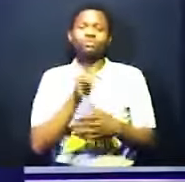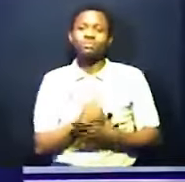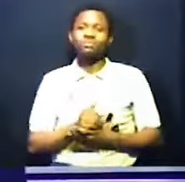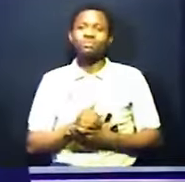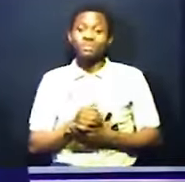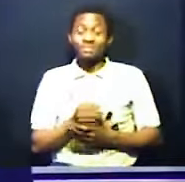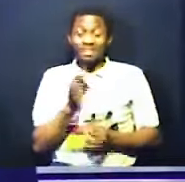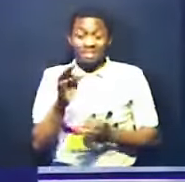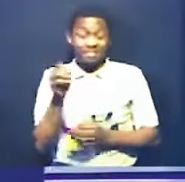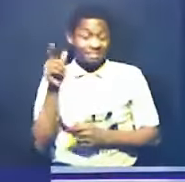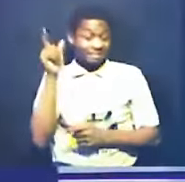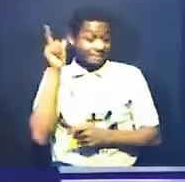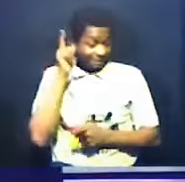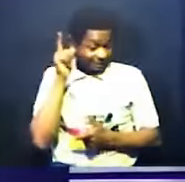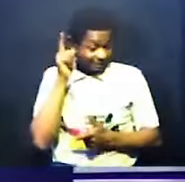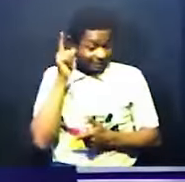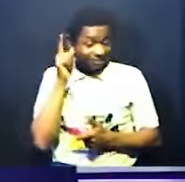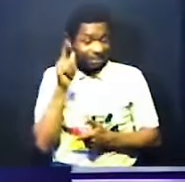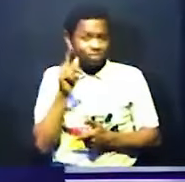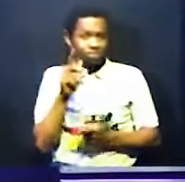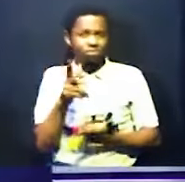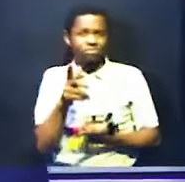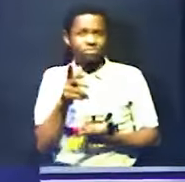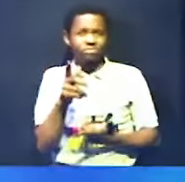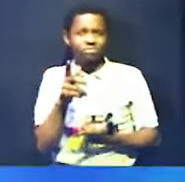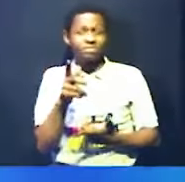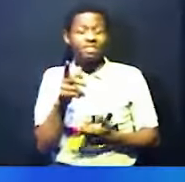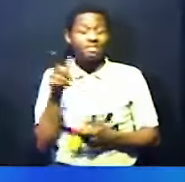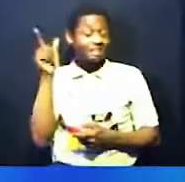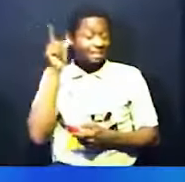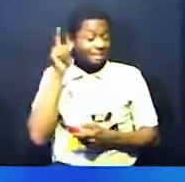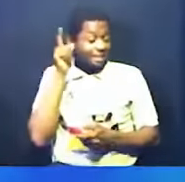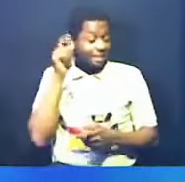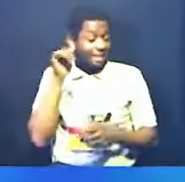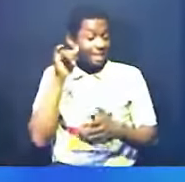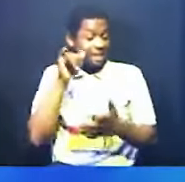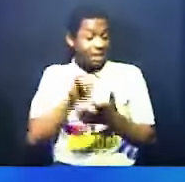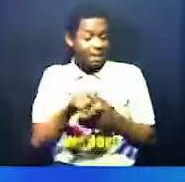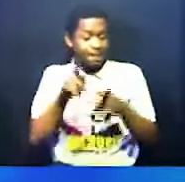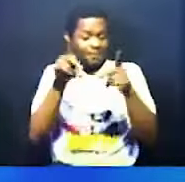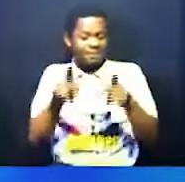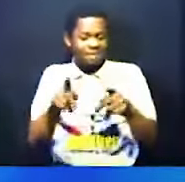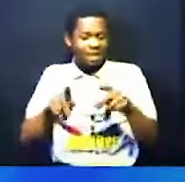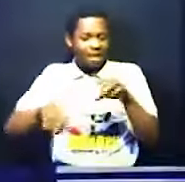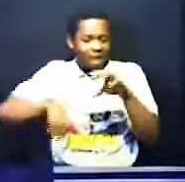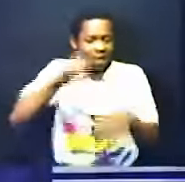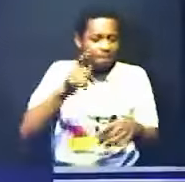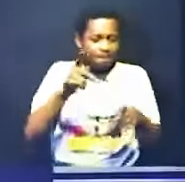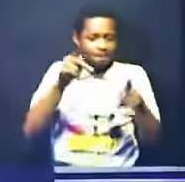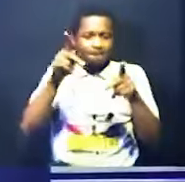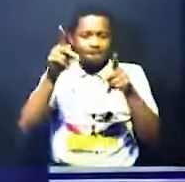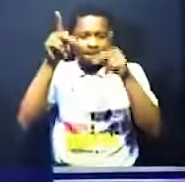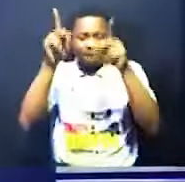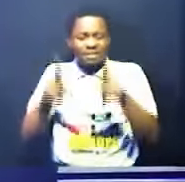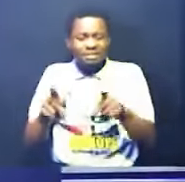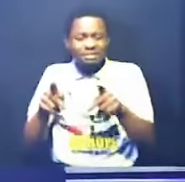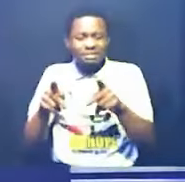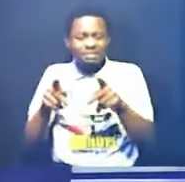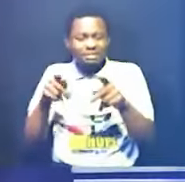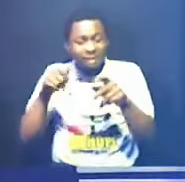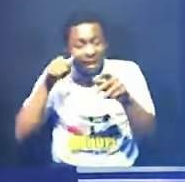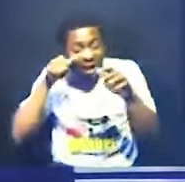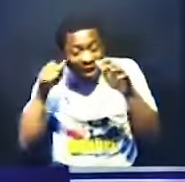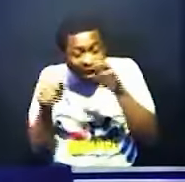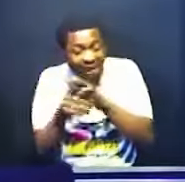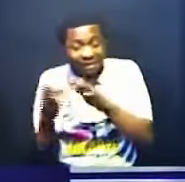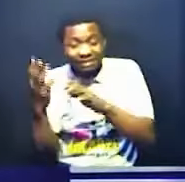If you are hearing this sound, then you are a thief. Say, oh, this handsome way, FM Pebbia, what does so? Yeah, catch was a sorry, the